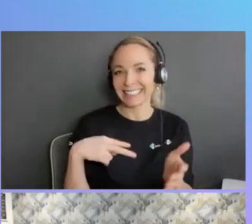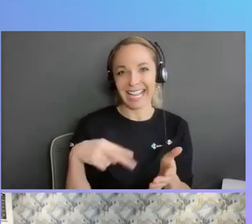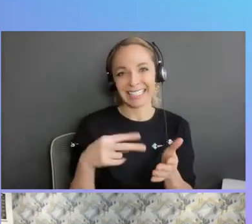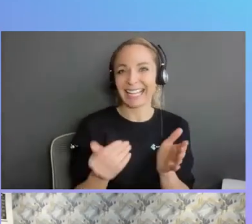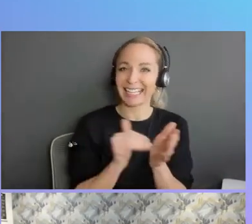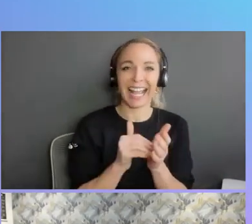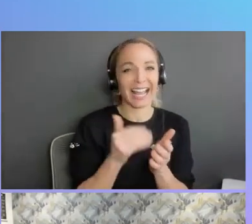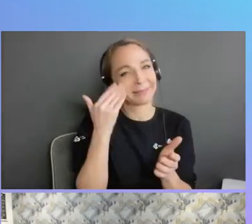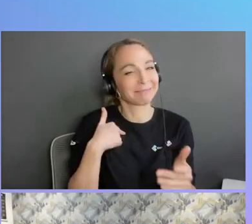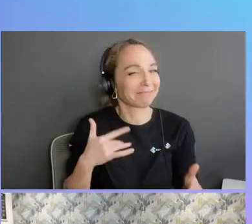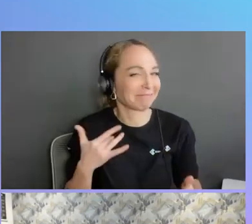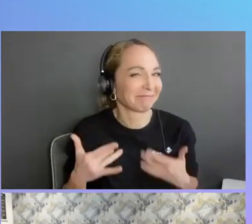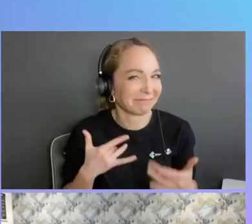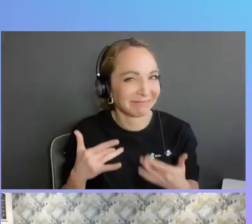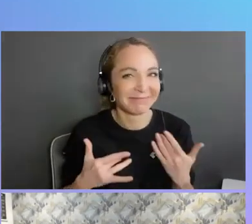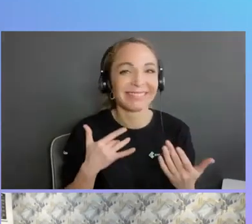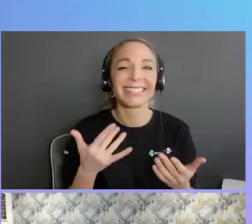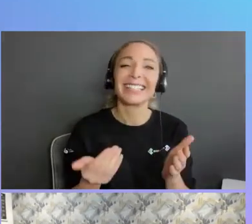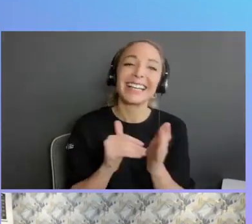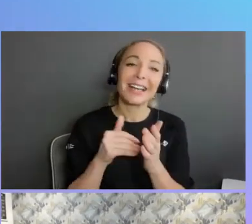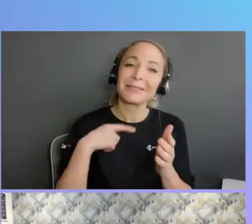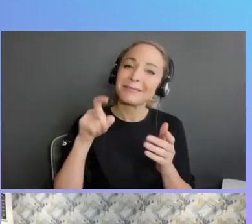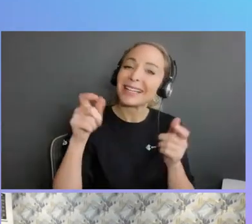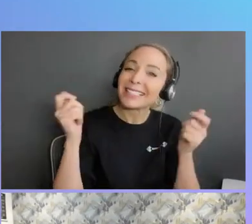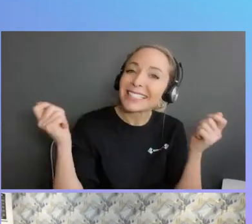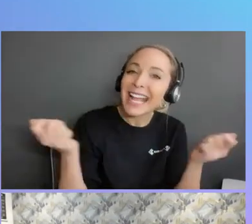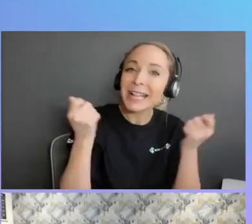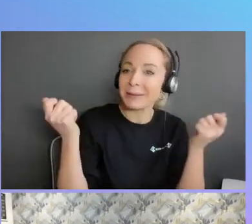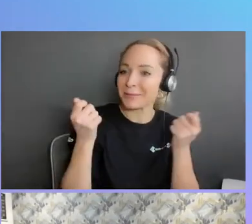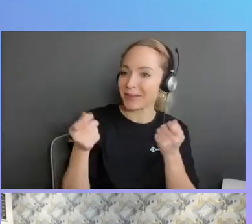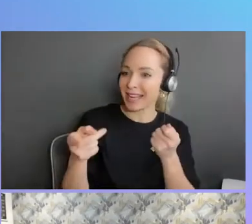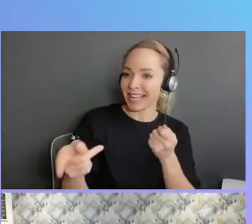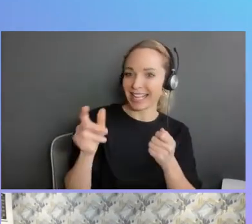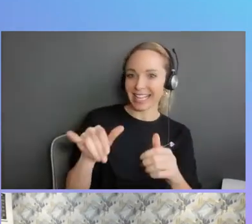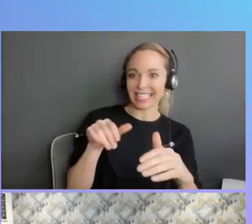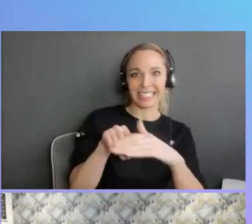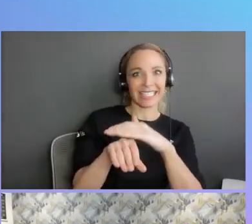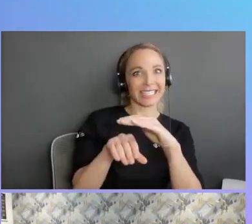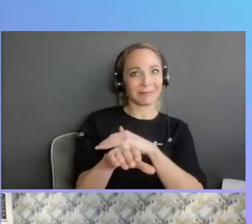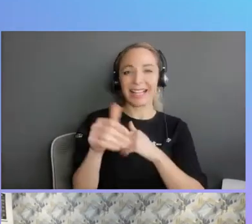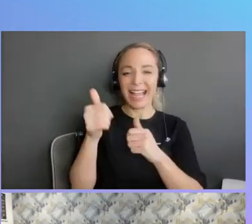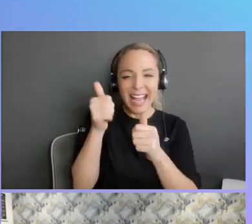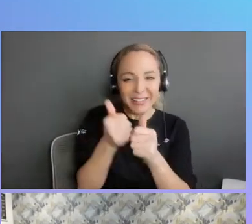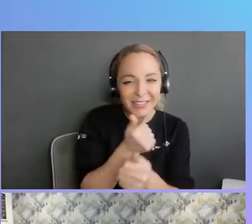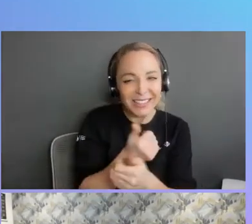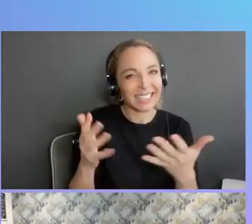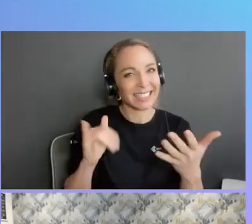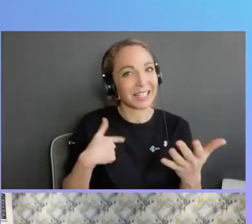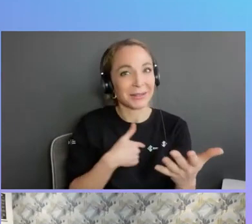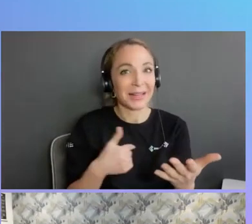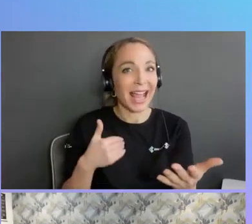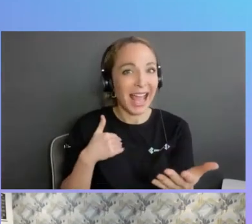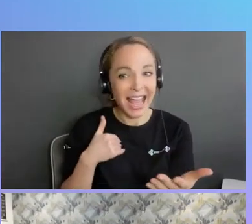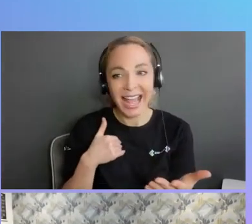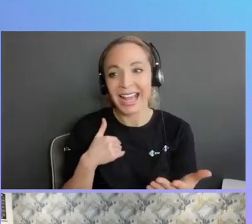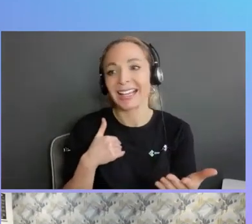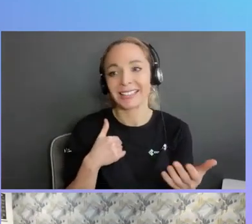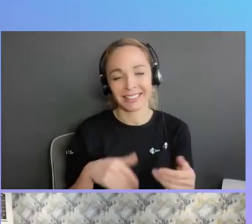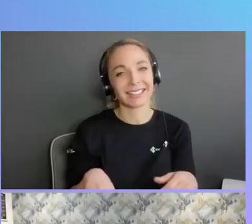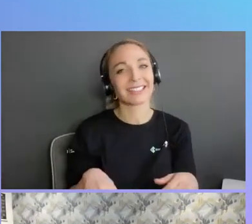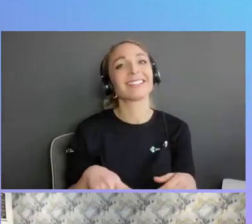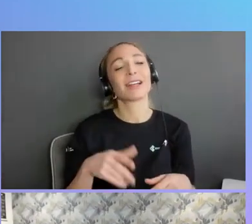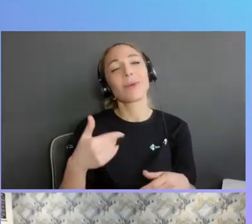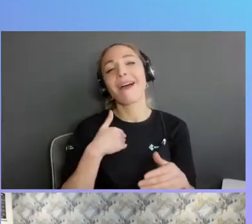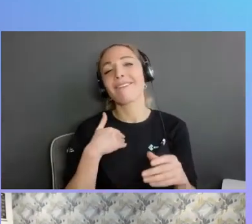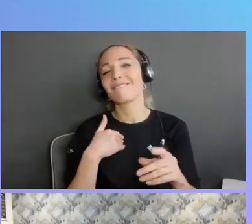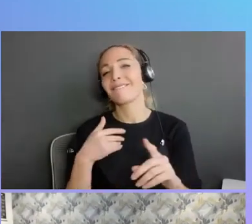again, because again, we need to celebrate any accessibility efforts that we have. We have a plugin at